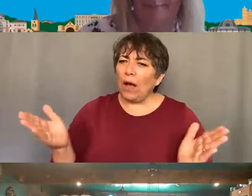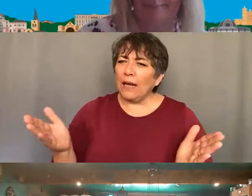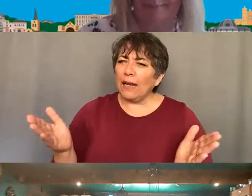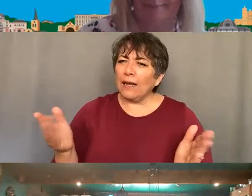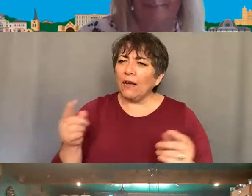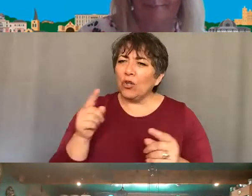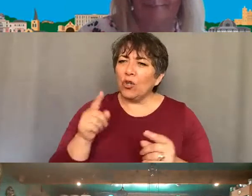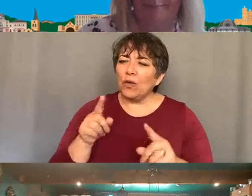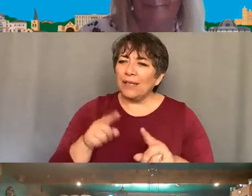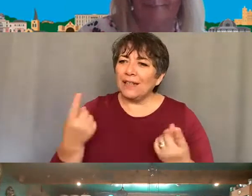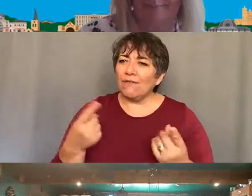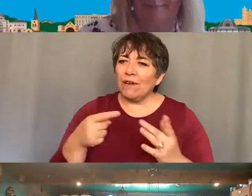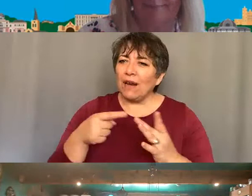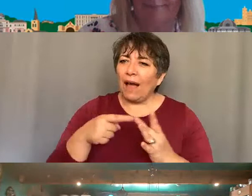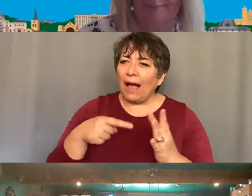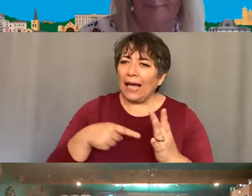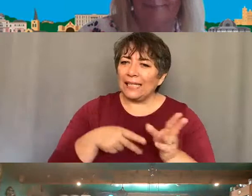not System 1.